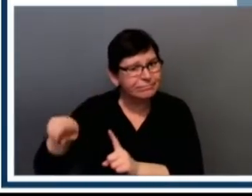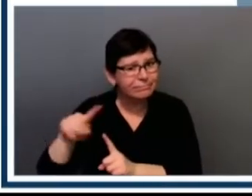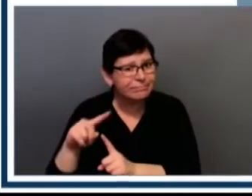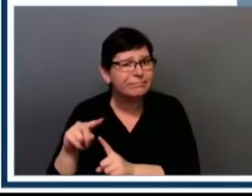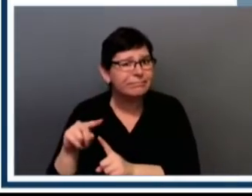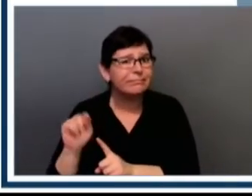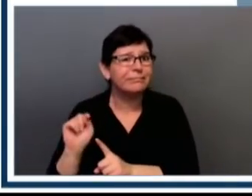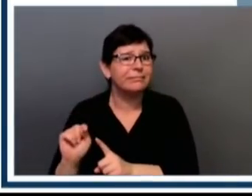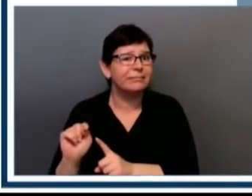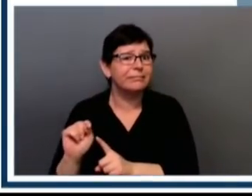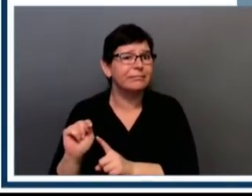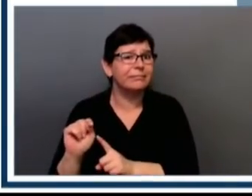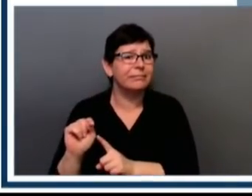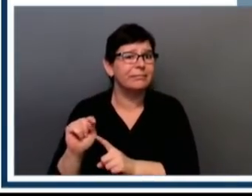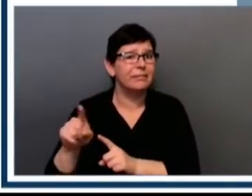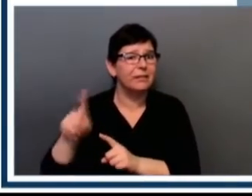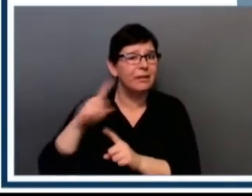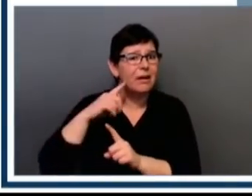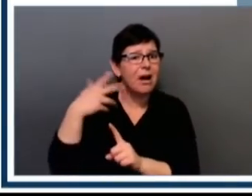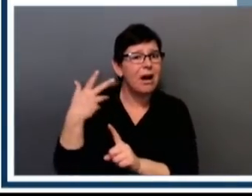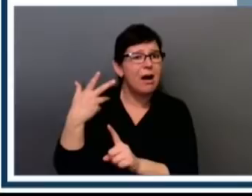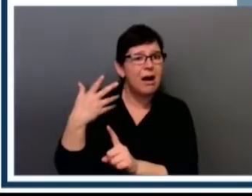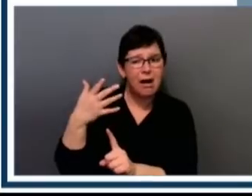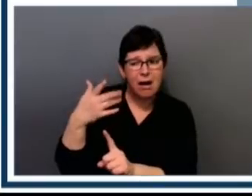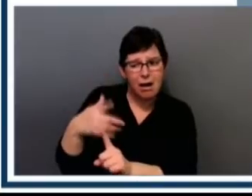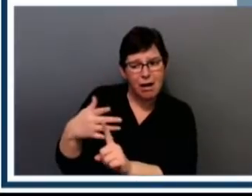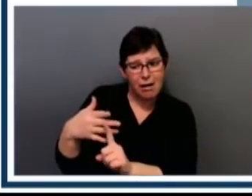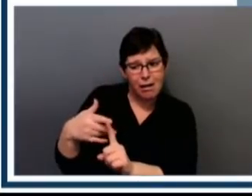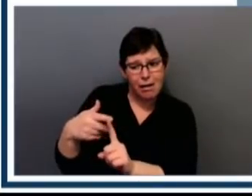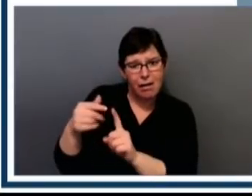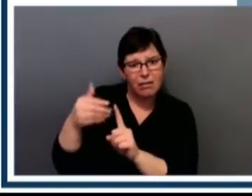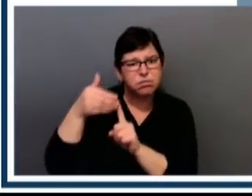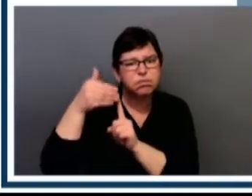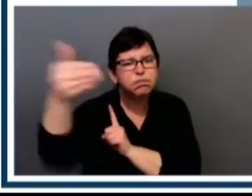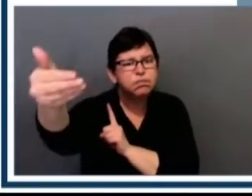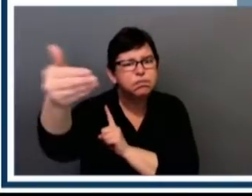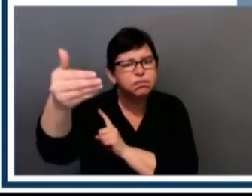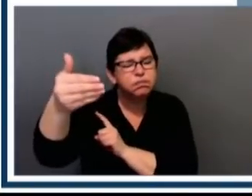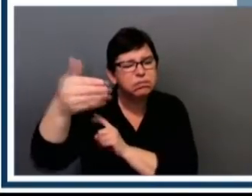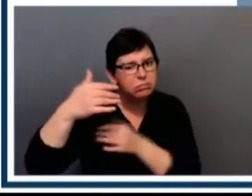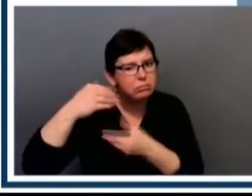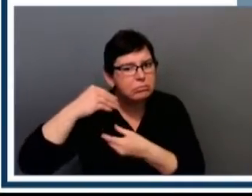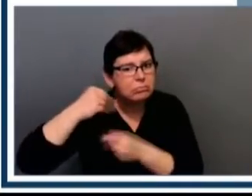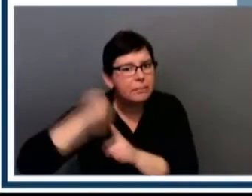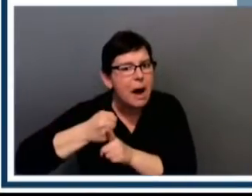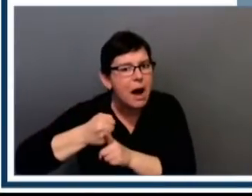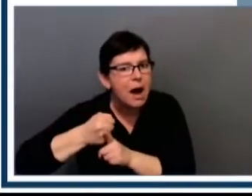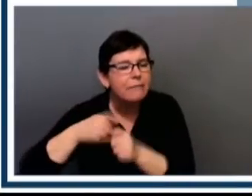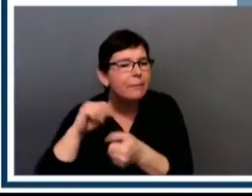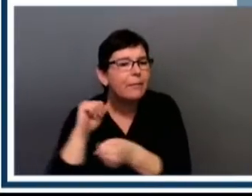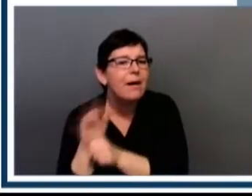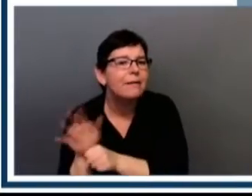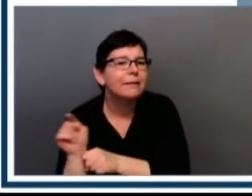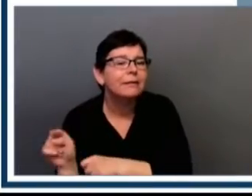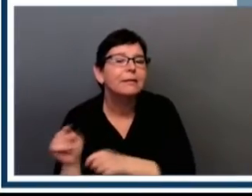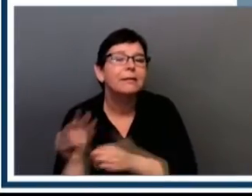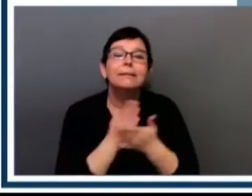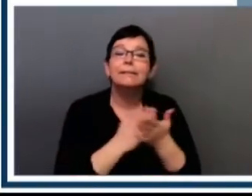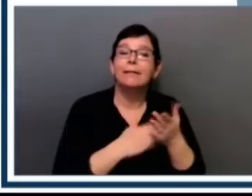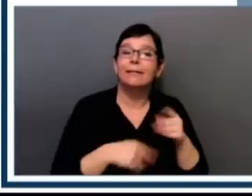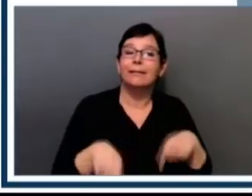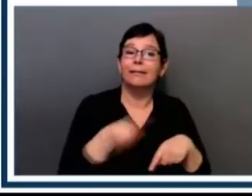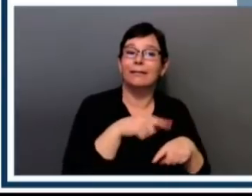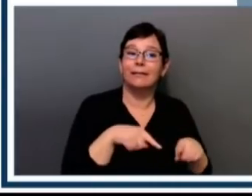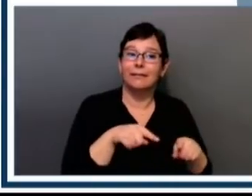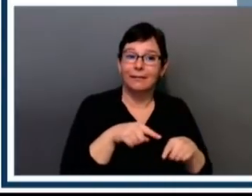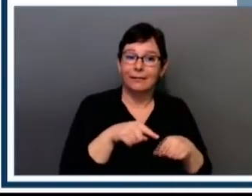impacts. And for older Nova Scotians, especially those in group living settings like long-term care, for people with